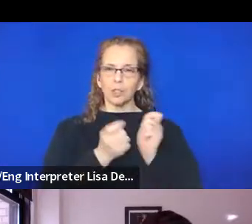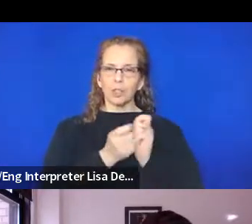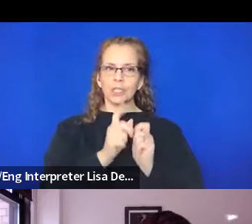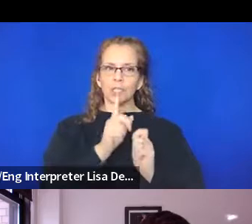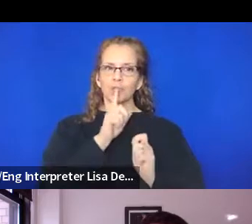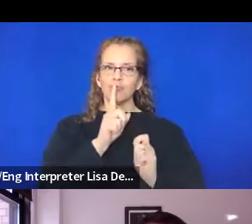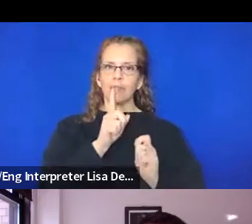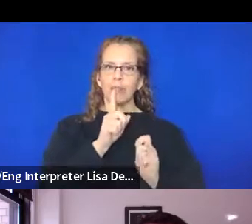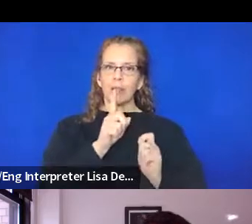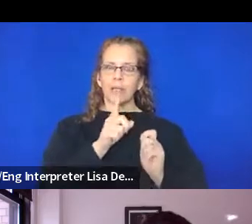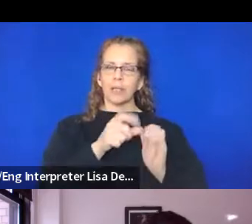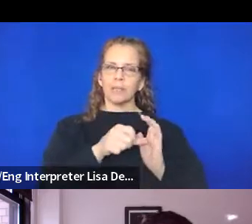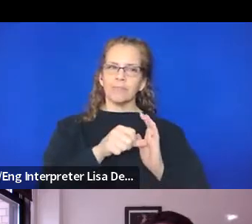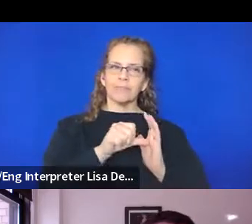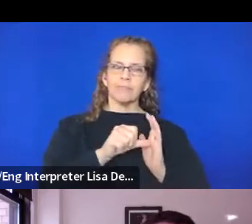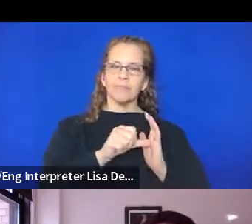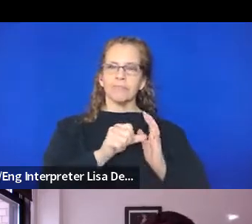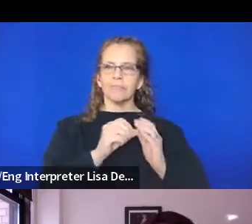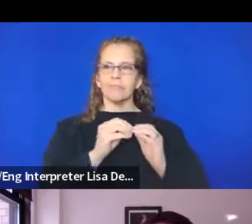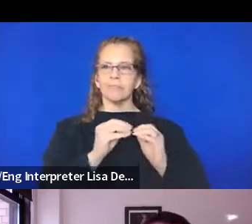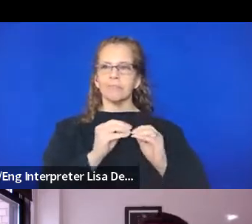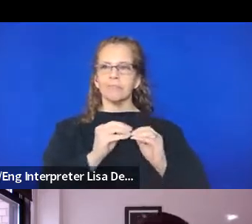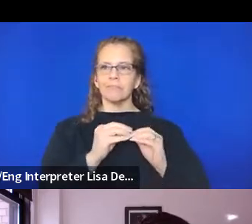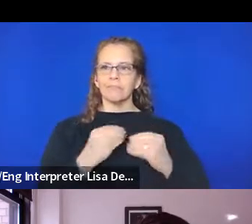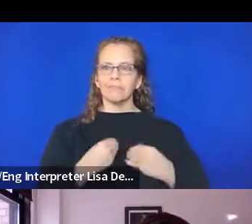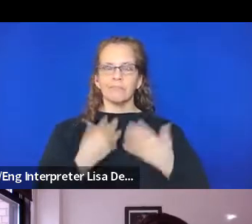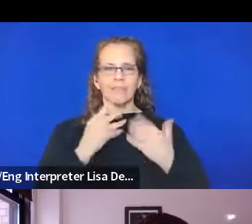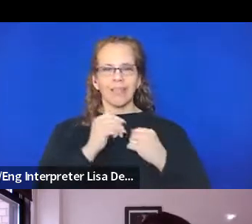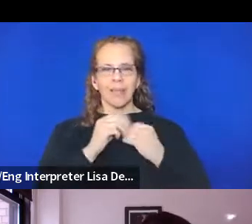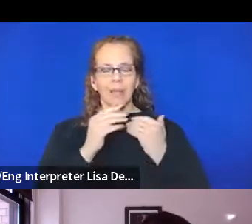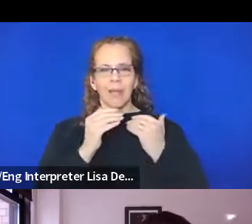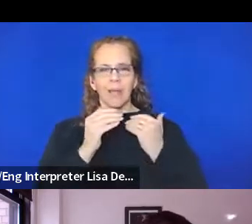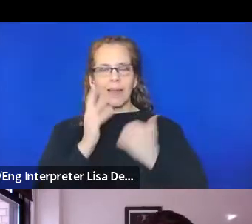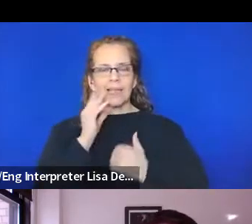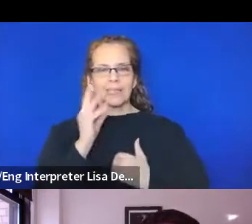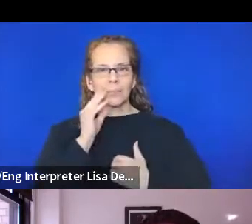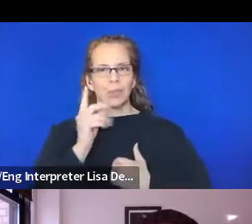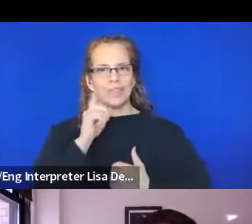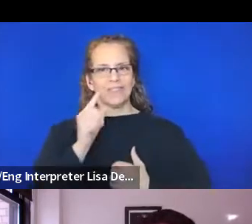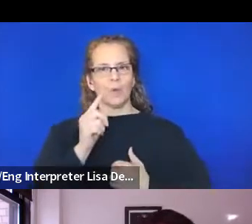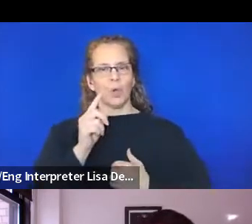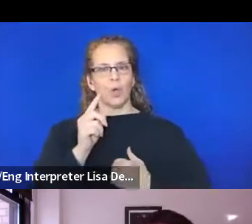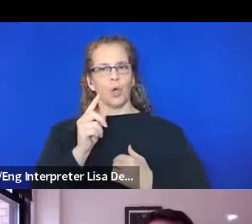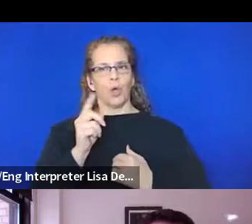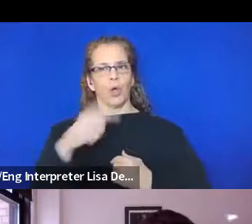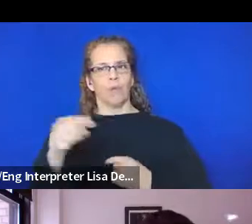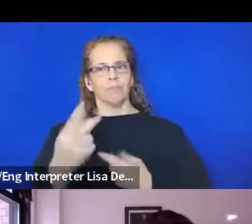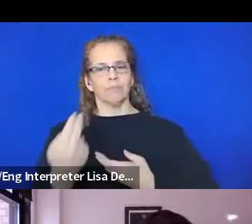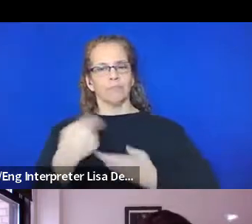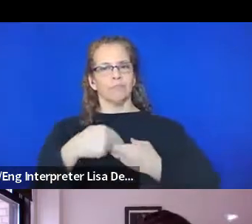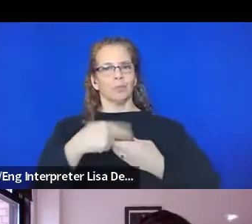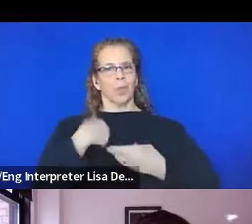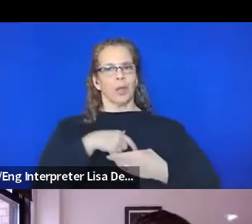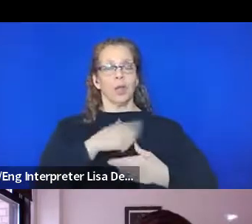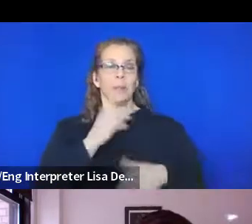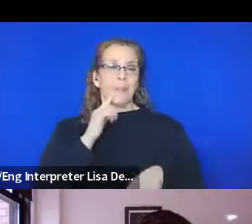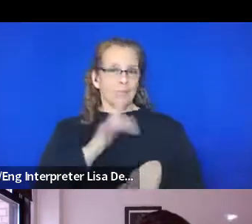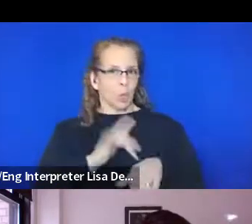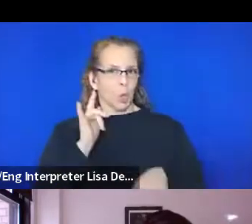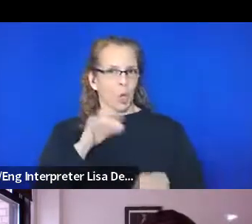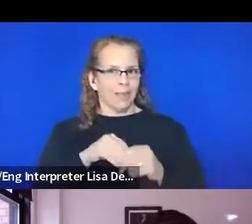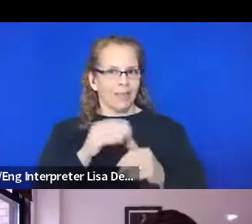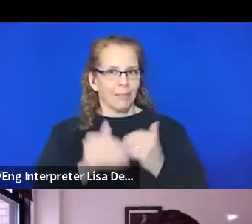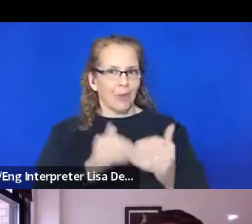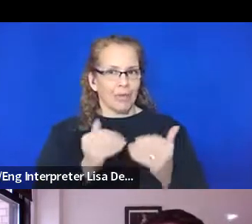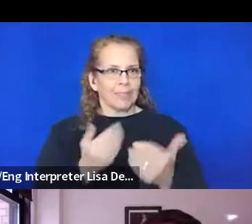experience for the artists that are coming. And I think Kate said it is early in this process and early days